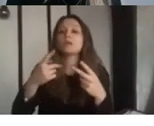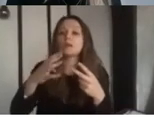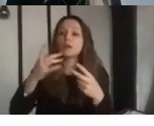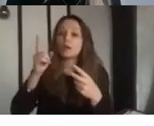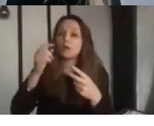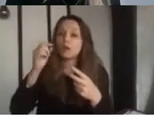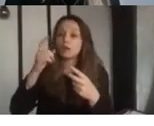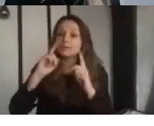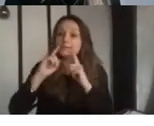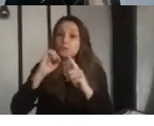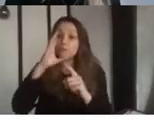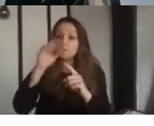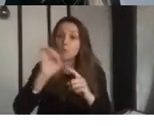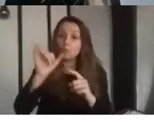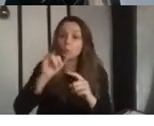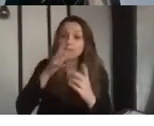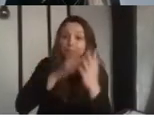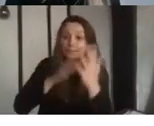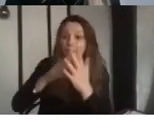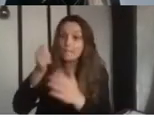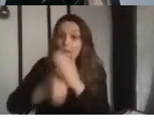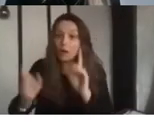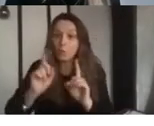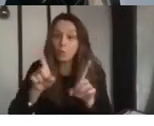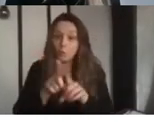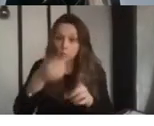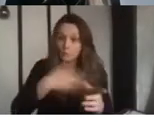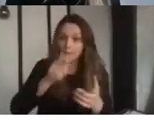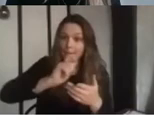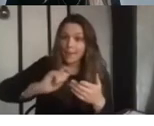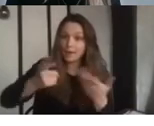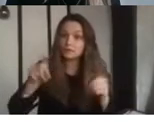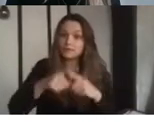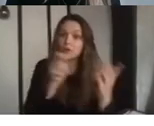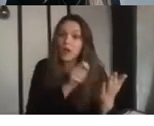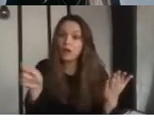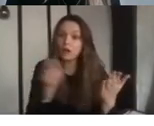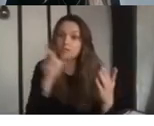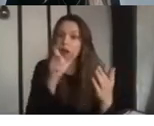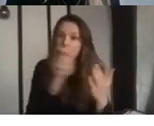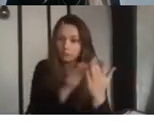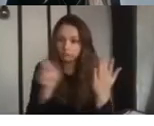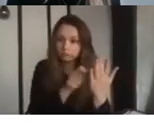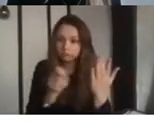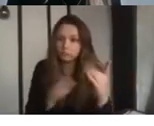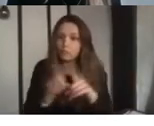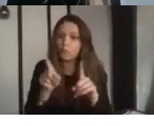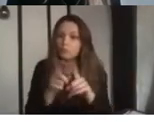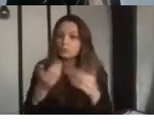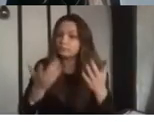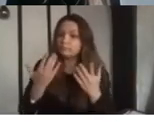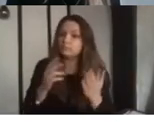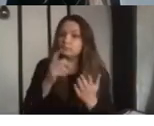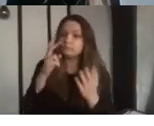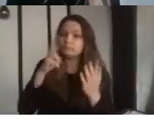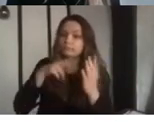course. You will also need a pen and a selection of highlighters, as well as a current reading book, and this can be